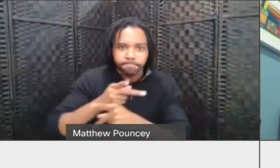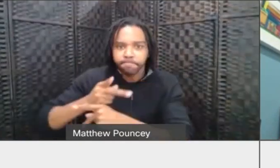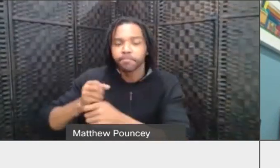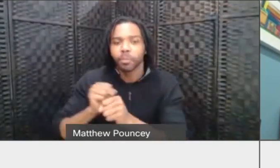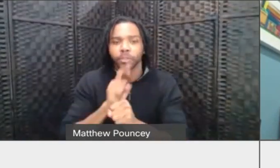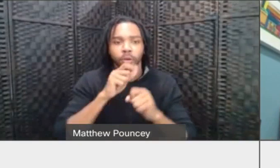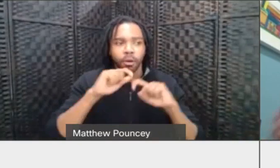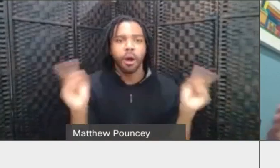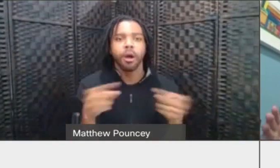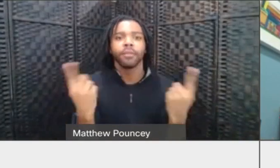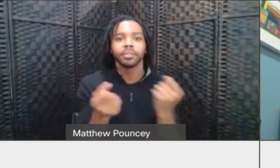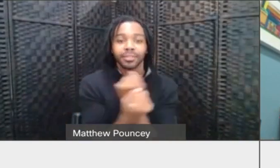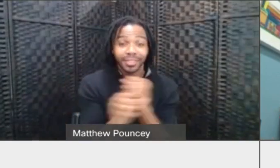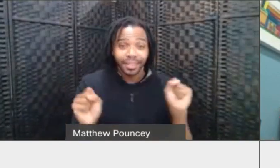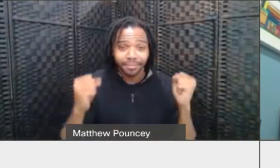us all healthy.